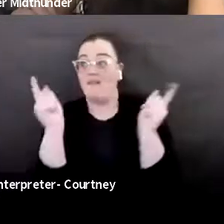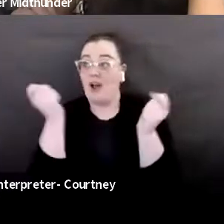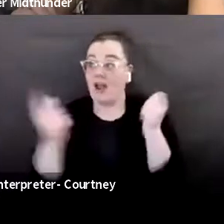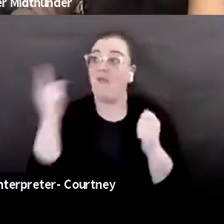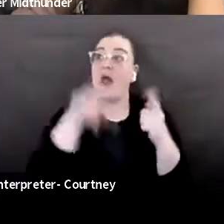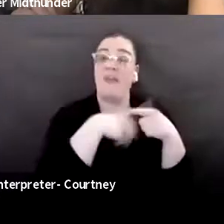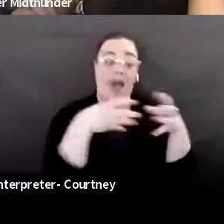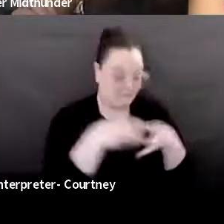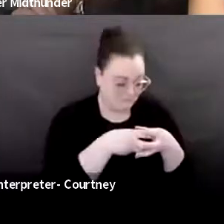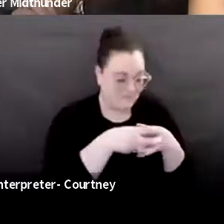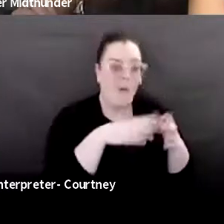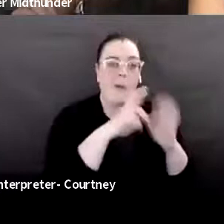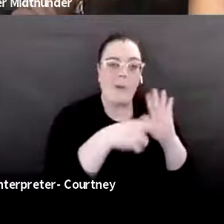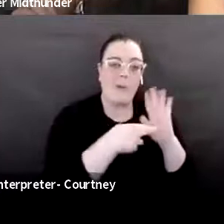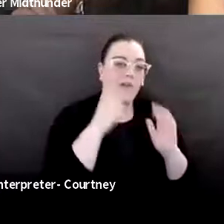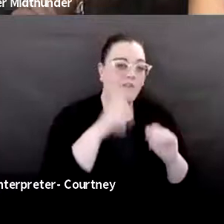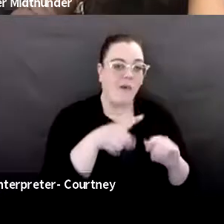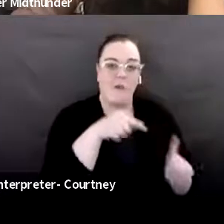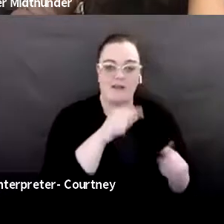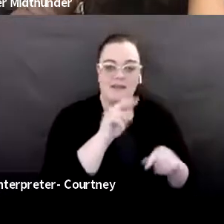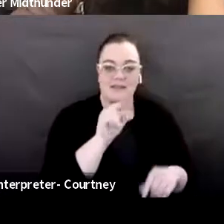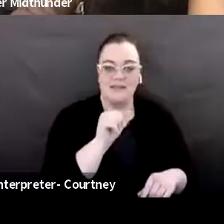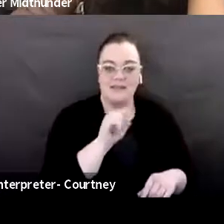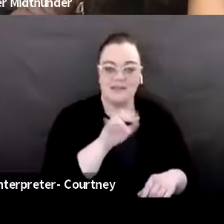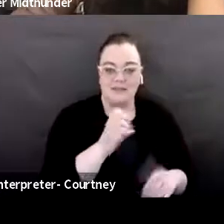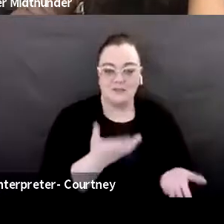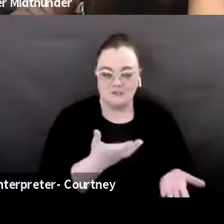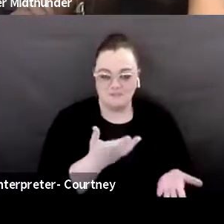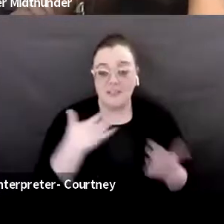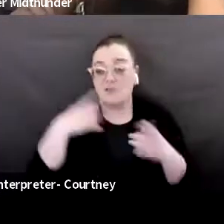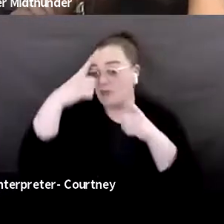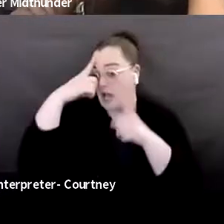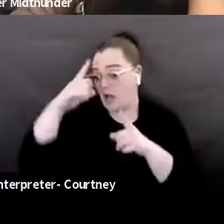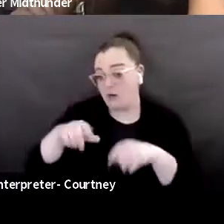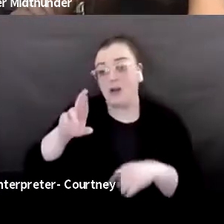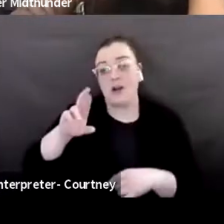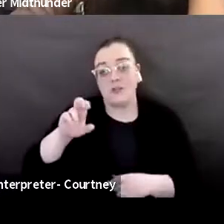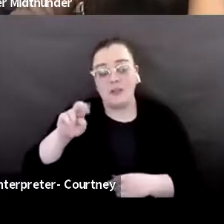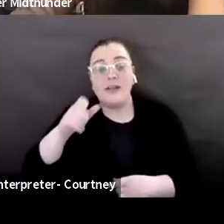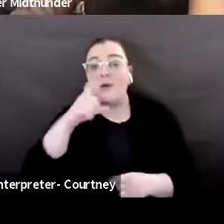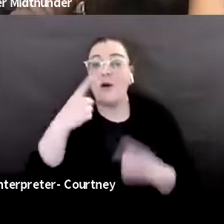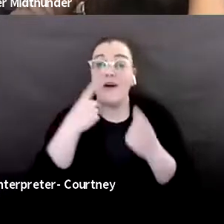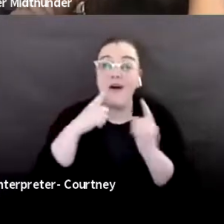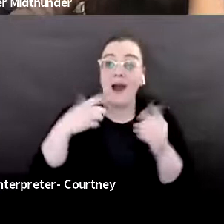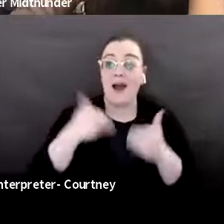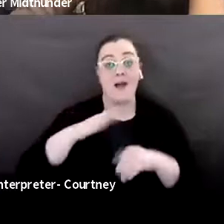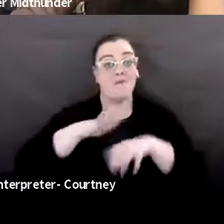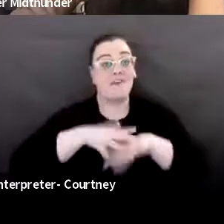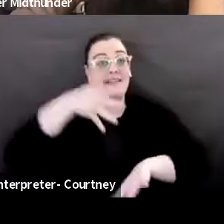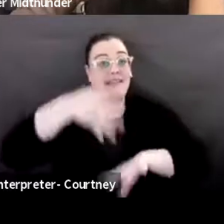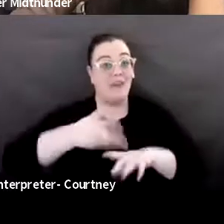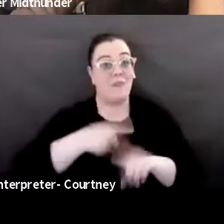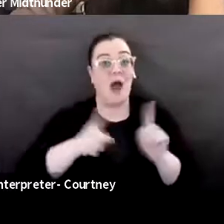not sure, I'm with Renee. Find the research. Don't claim to be something that you're not. Go look it up, find out for certain, and then proudly